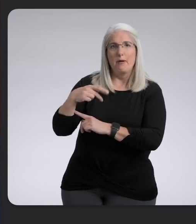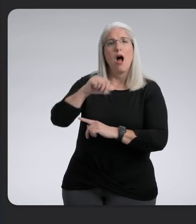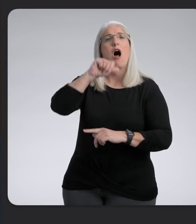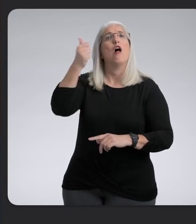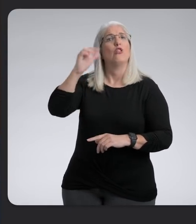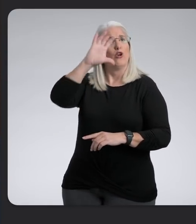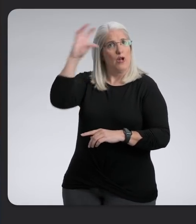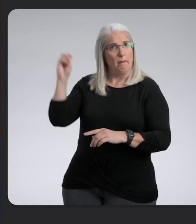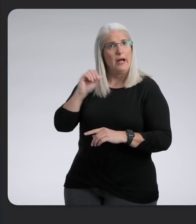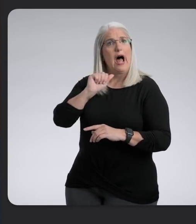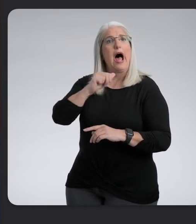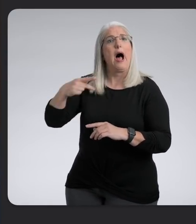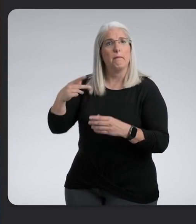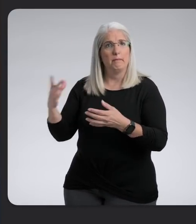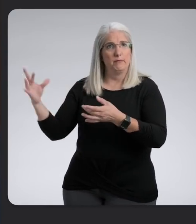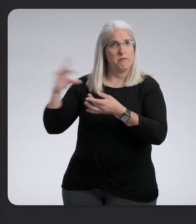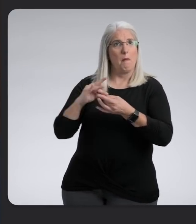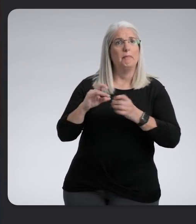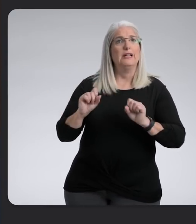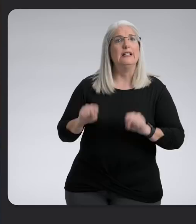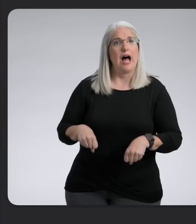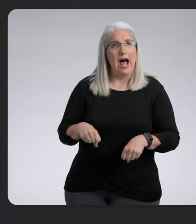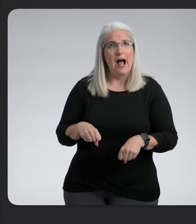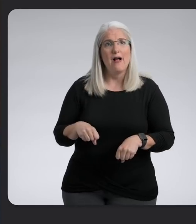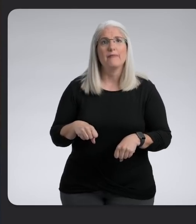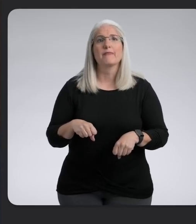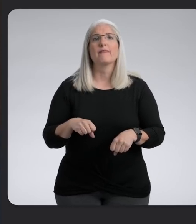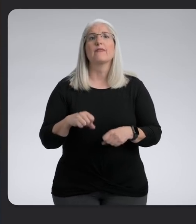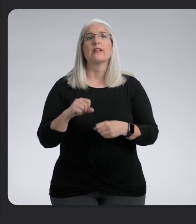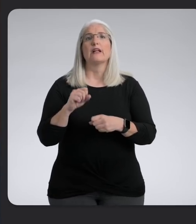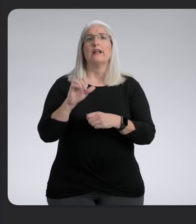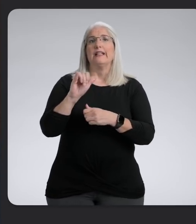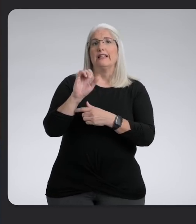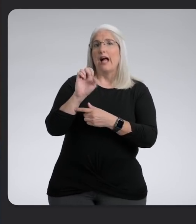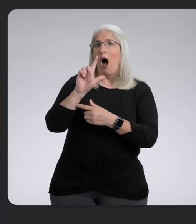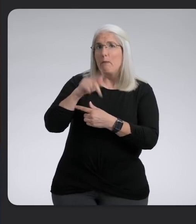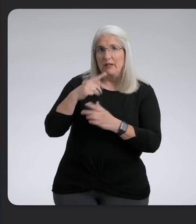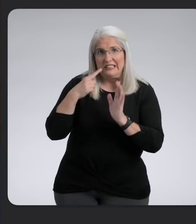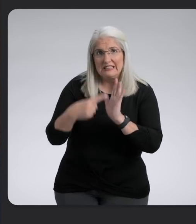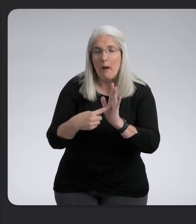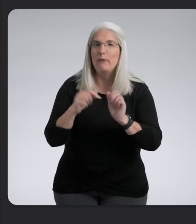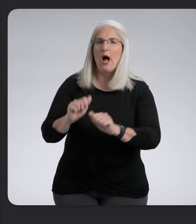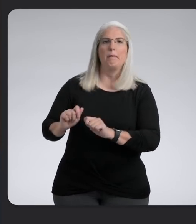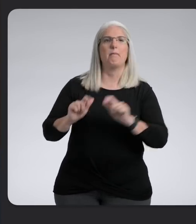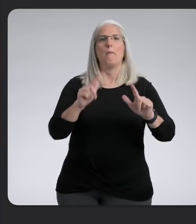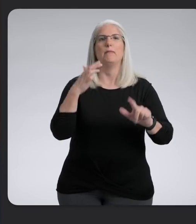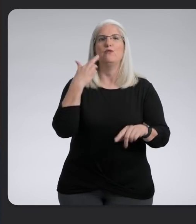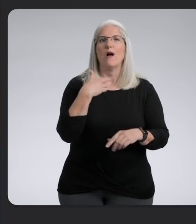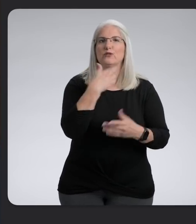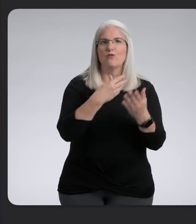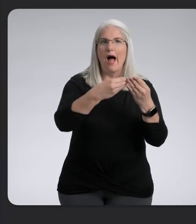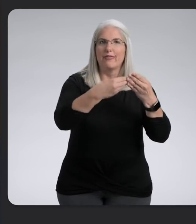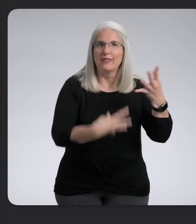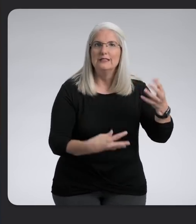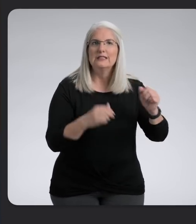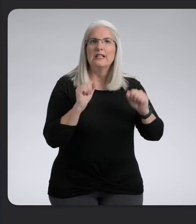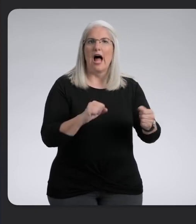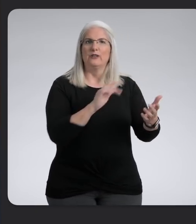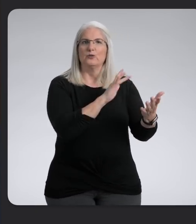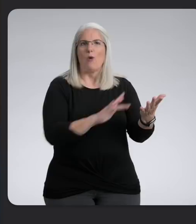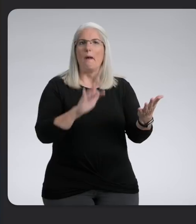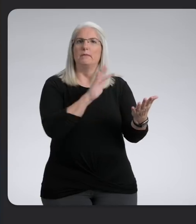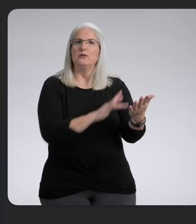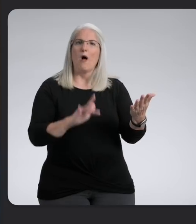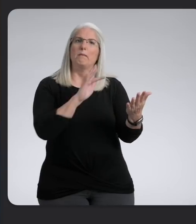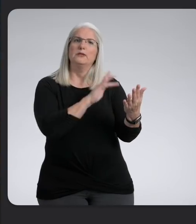link from Yelp, and if I tap, it takes me right to the restaurant listing. I can swipe across my quick note to see my